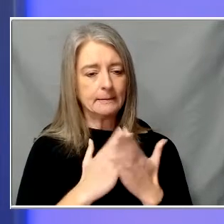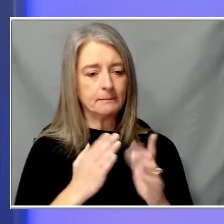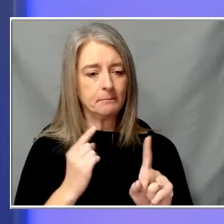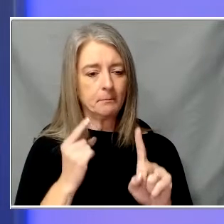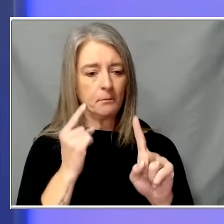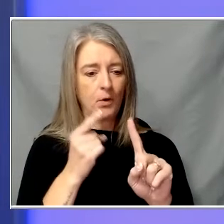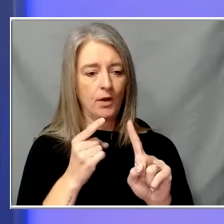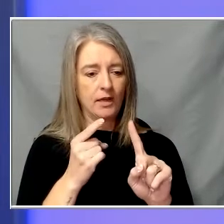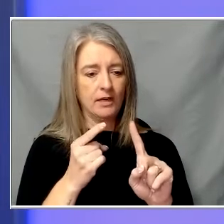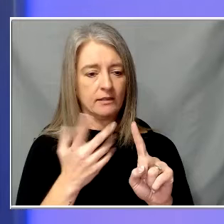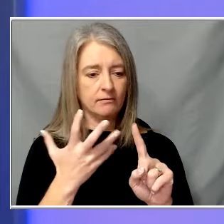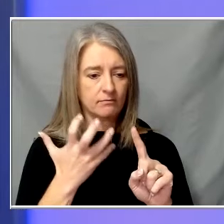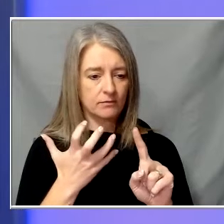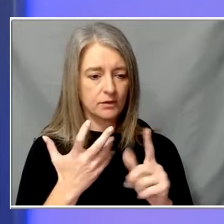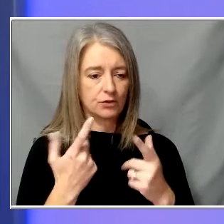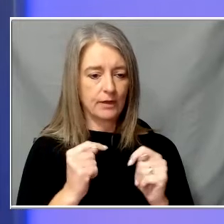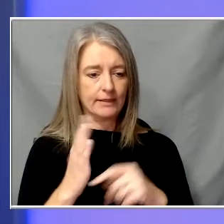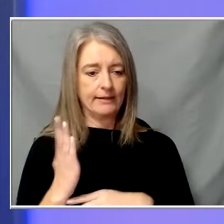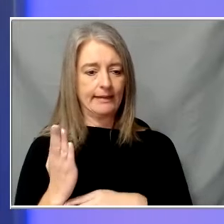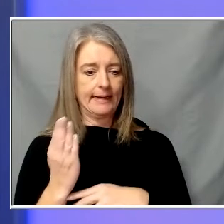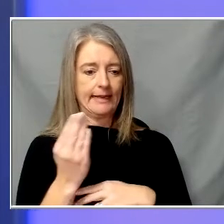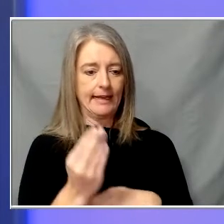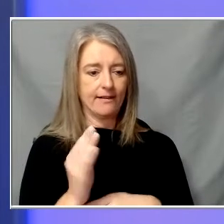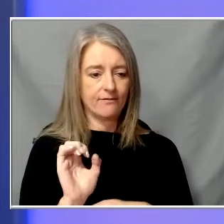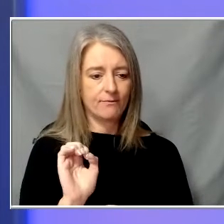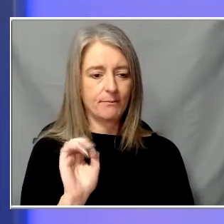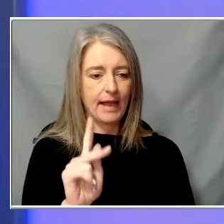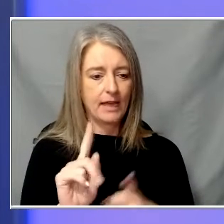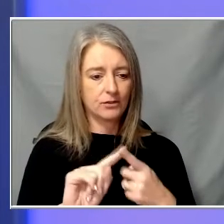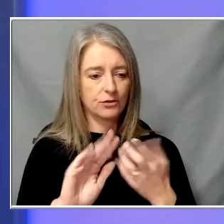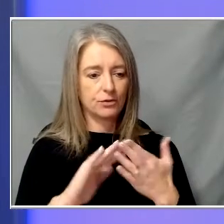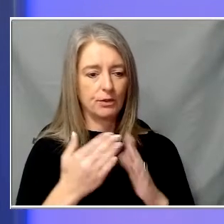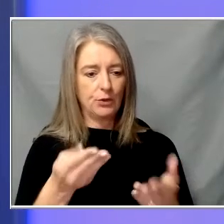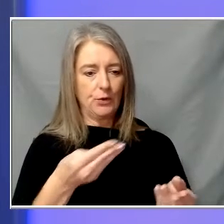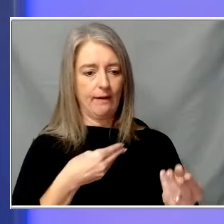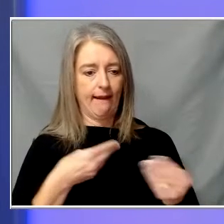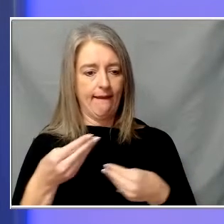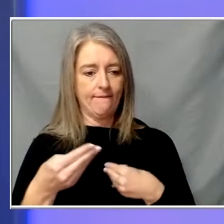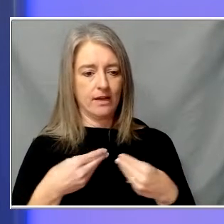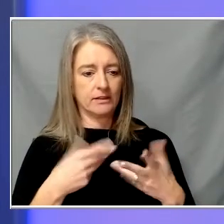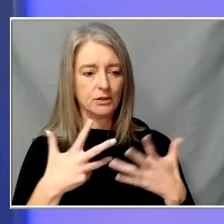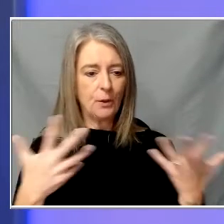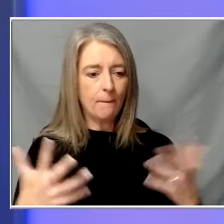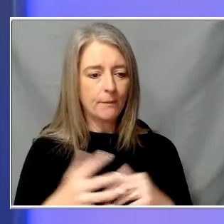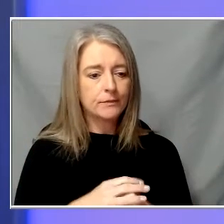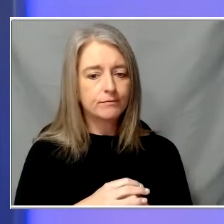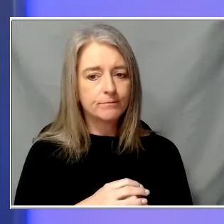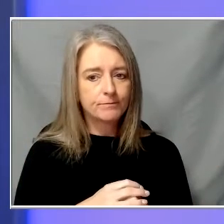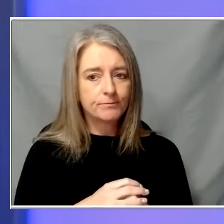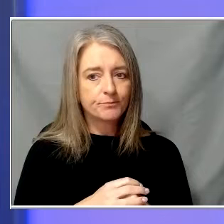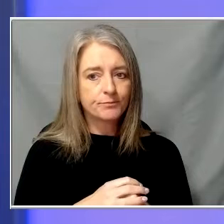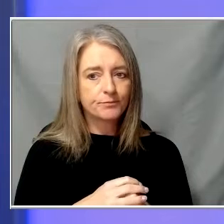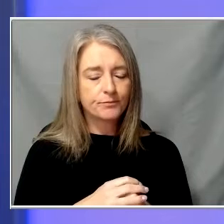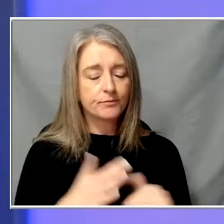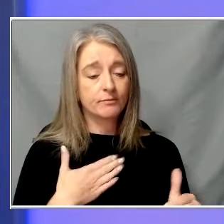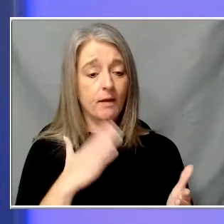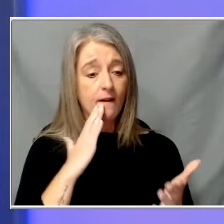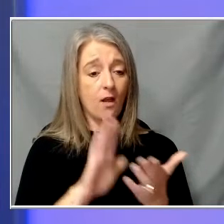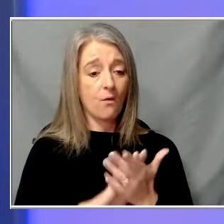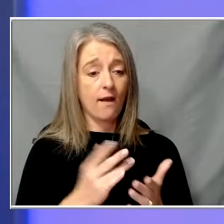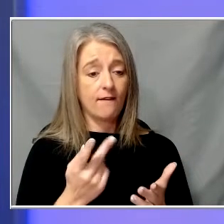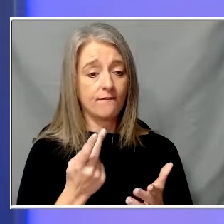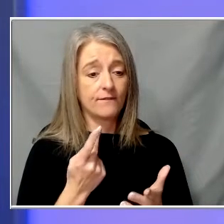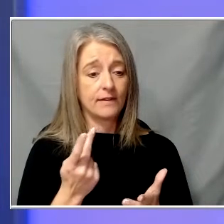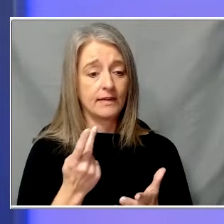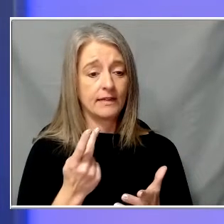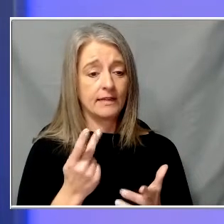would try to give back to the community that gave so much to us. And my wife and I had this big